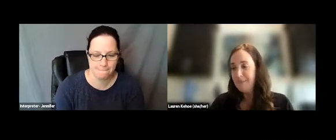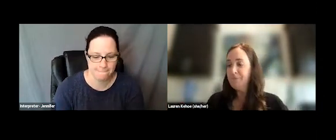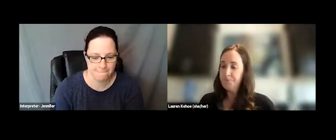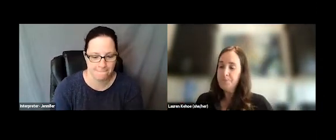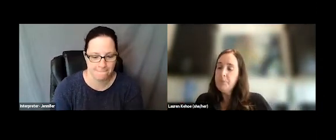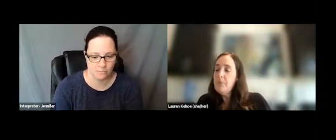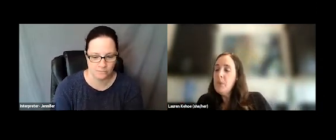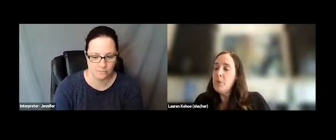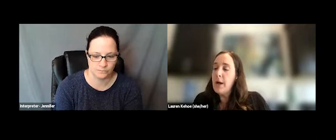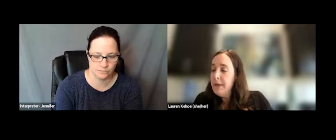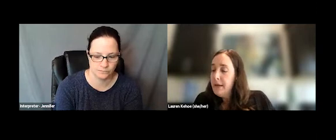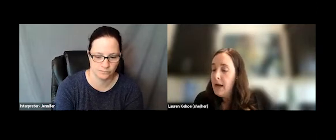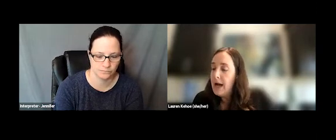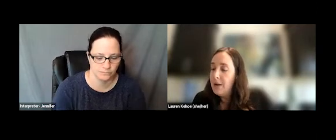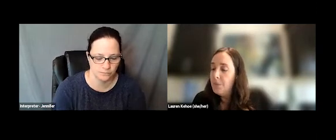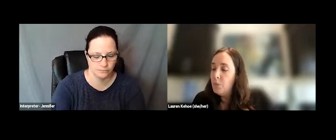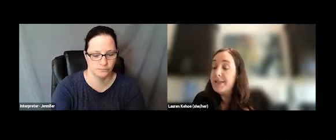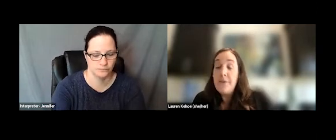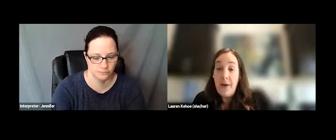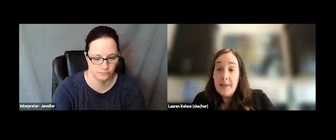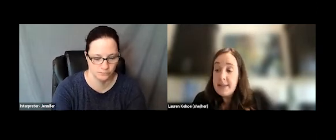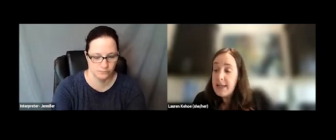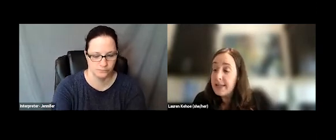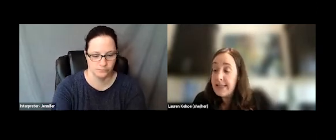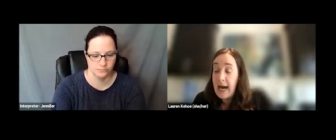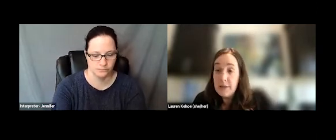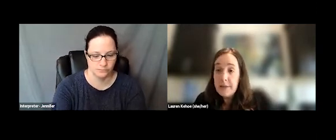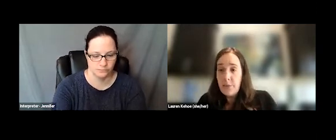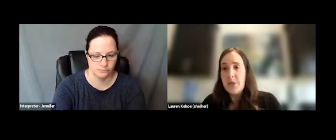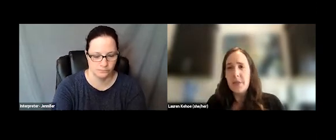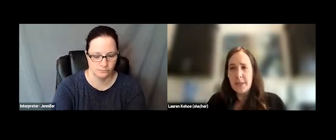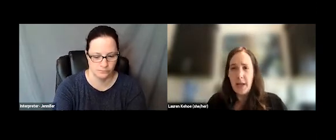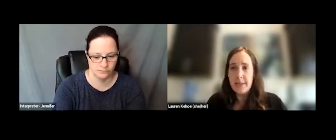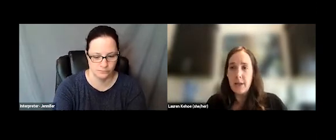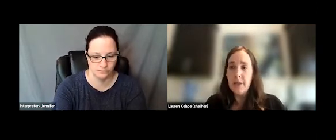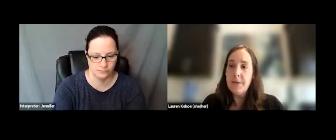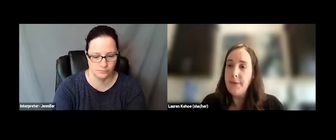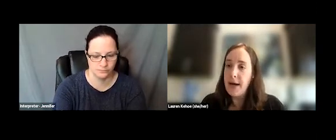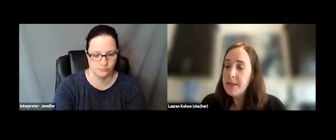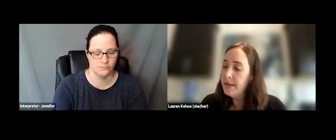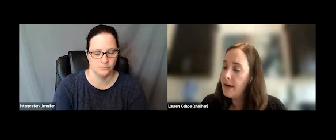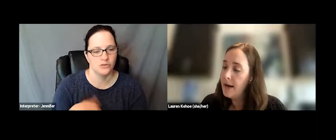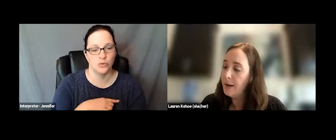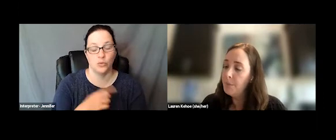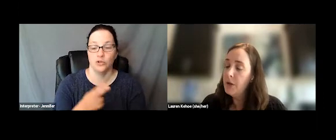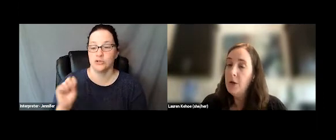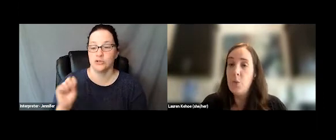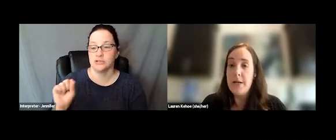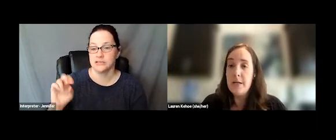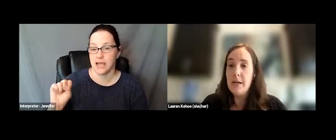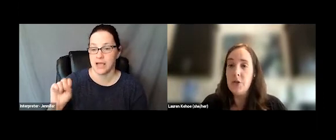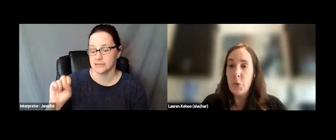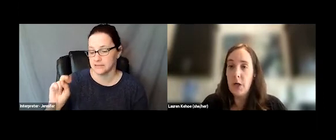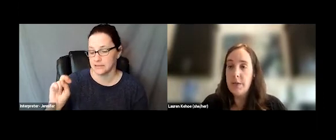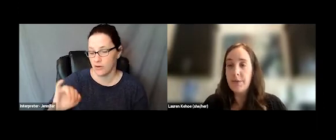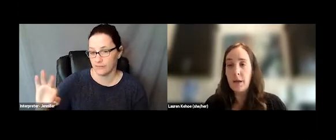library.nyu.edu site. Okay, we set fonts and styles. We used a sans serif font.